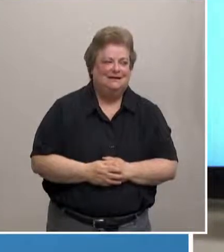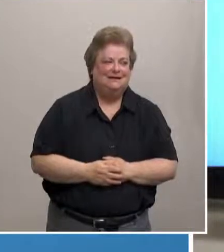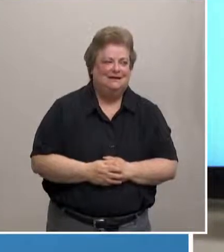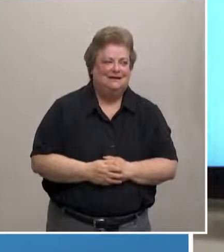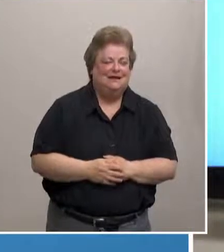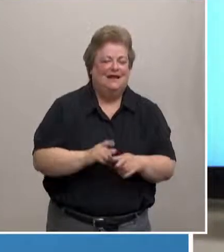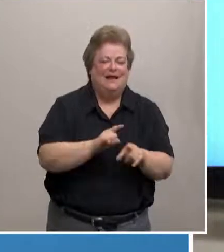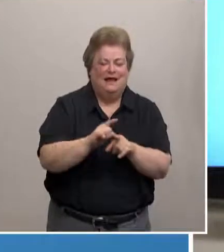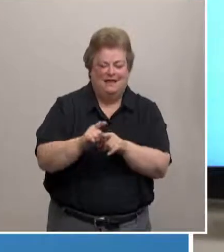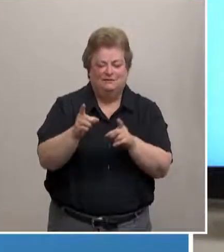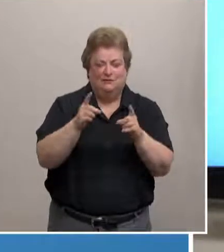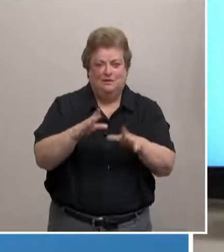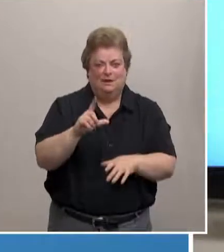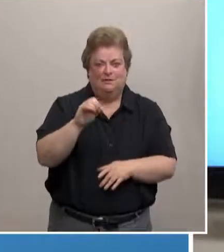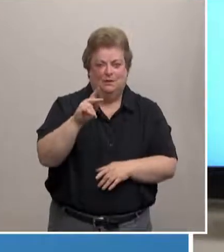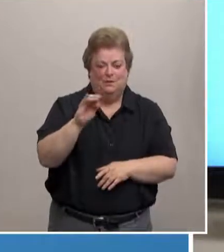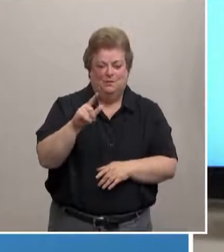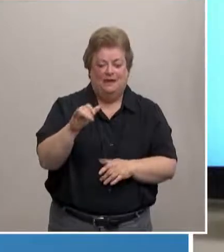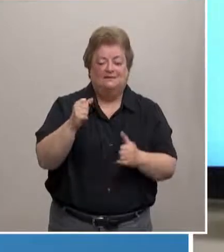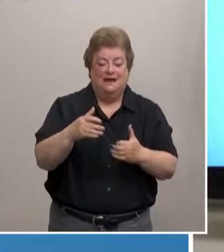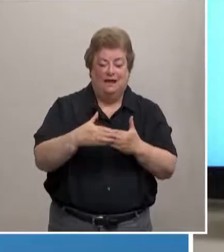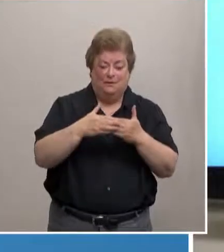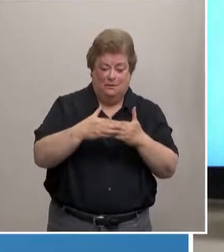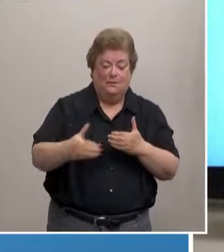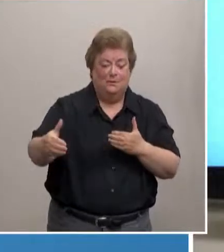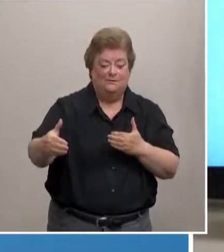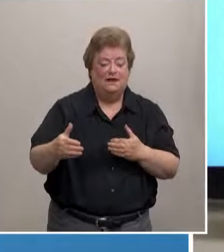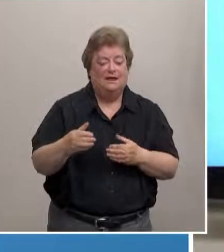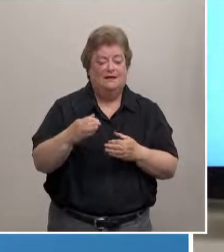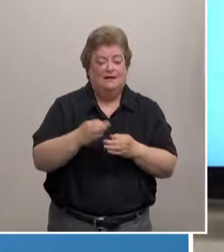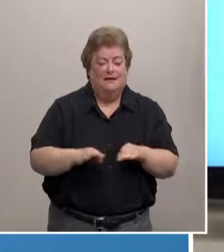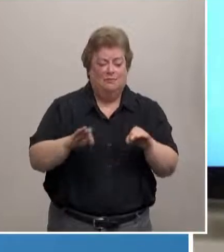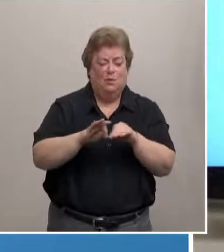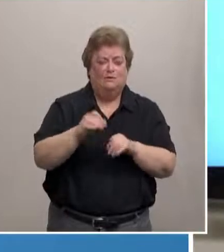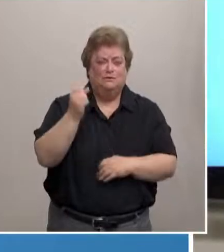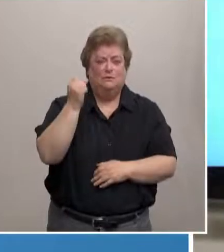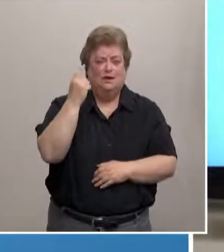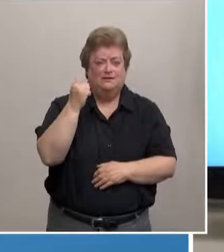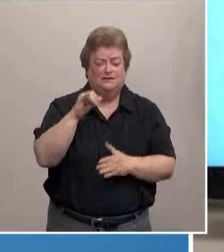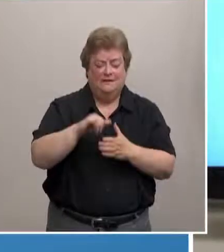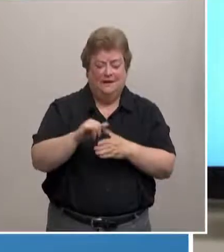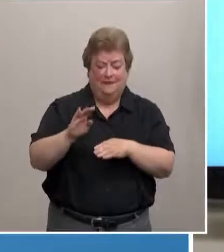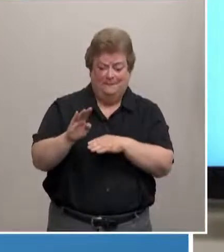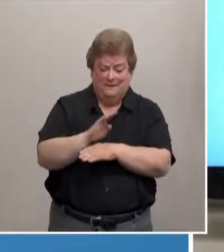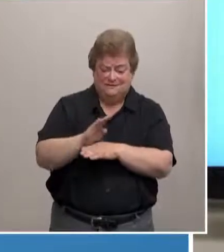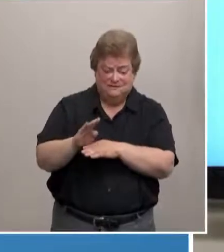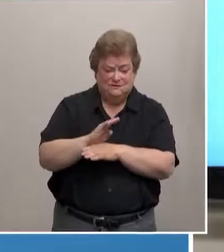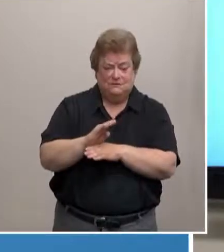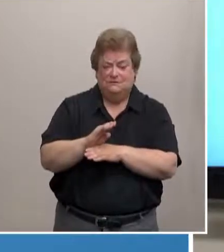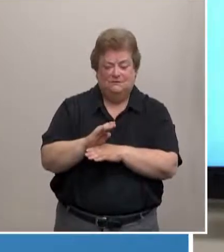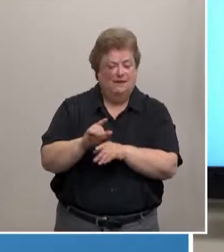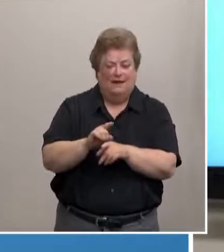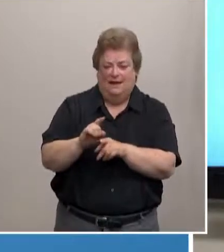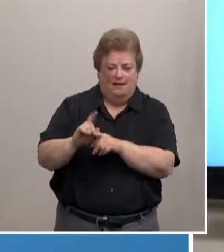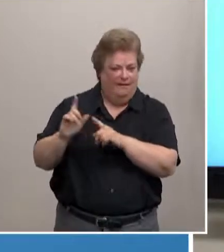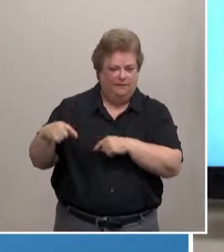As Director Lopez pointed out, going forward, it is important to understand that businesses, as always,